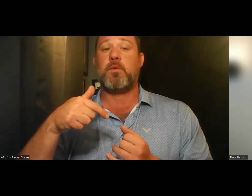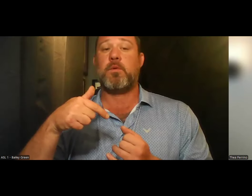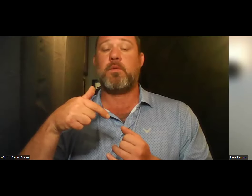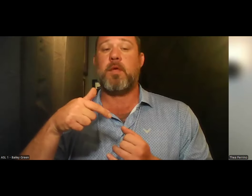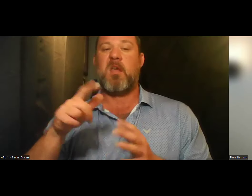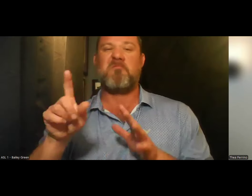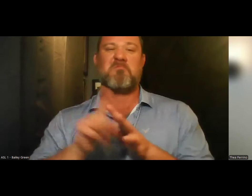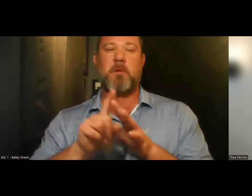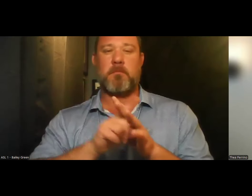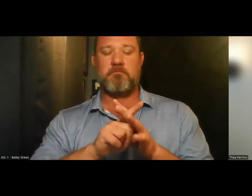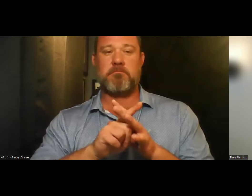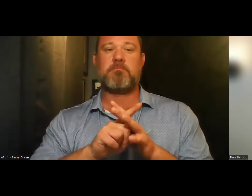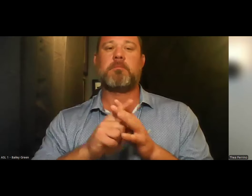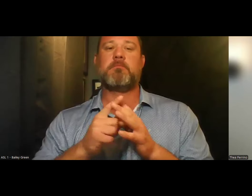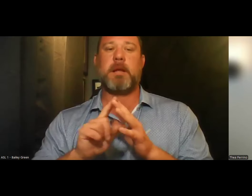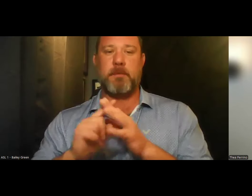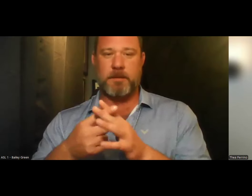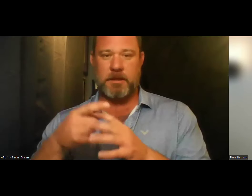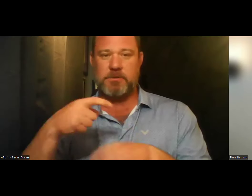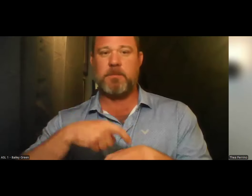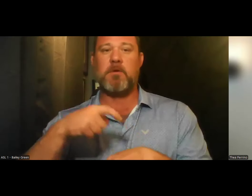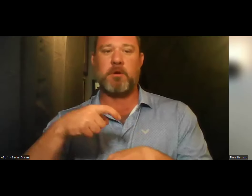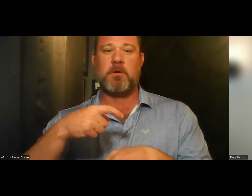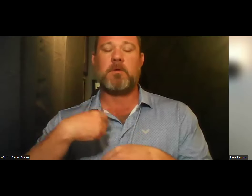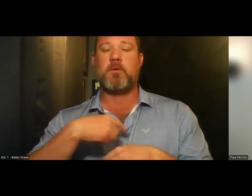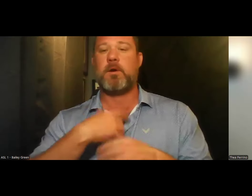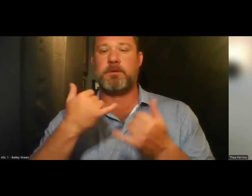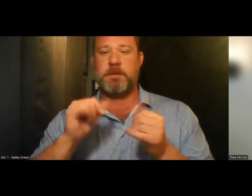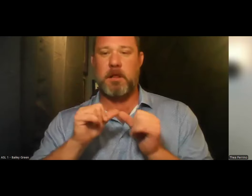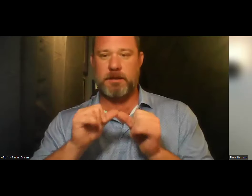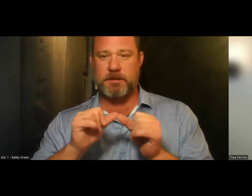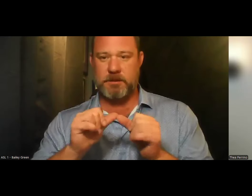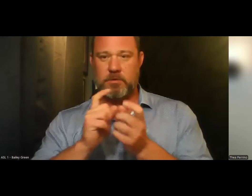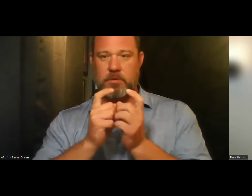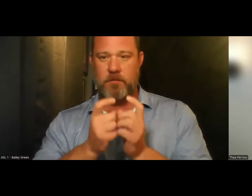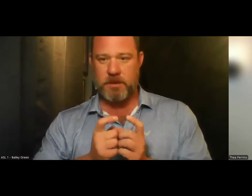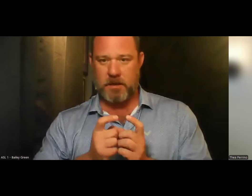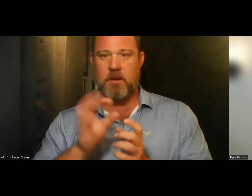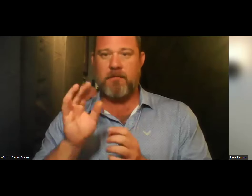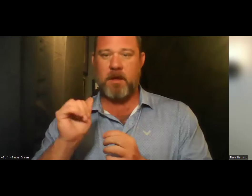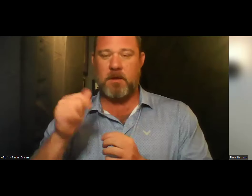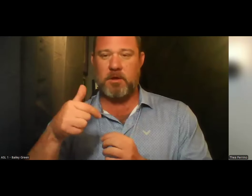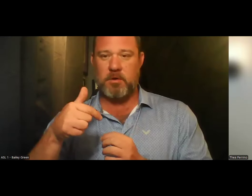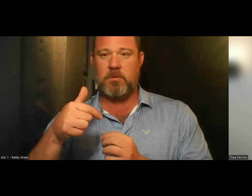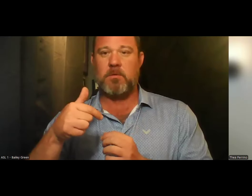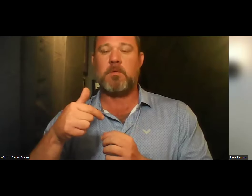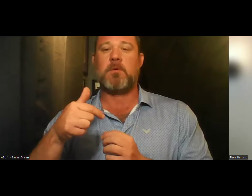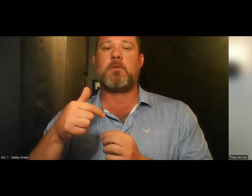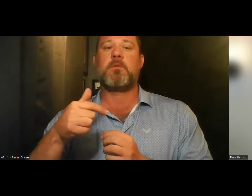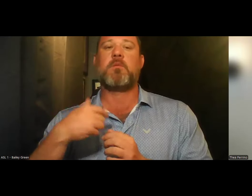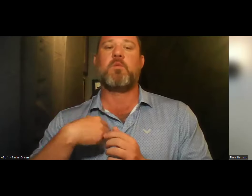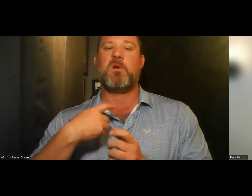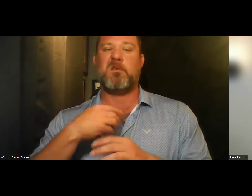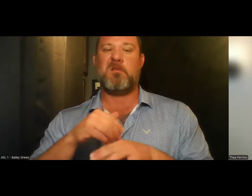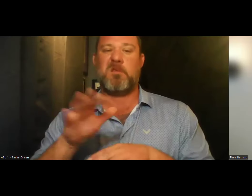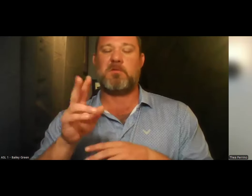up over the implementation period. We are still continuing to update this FAQs. In fact, this week, we just released